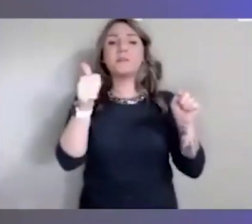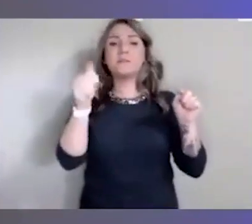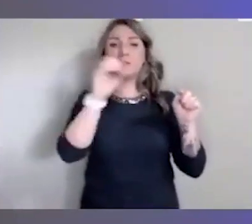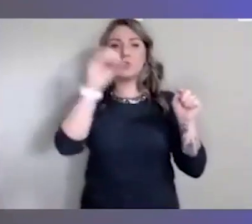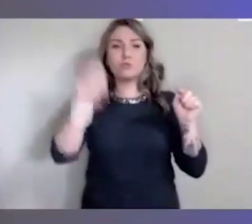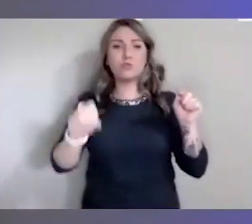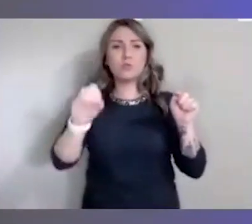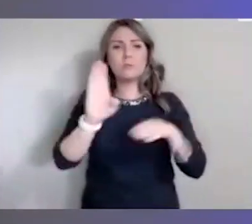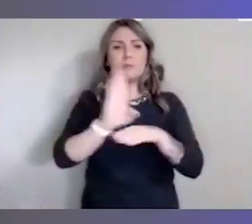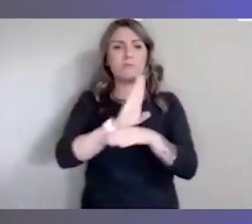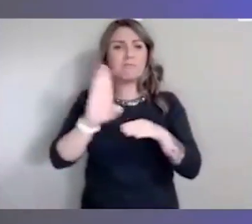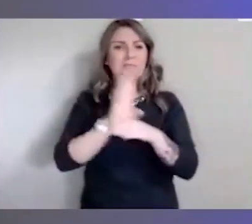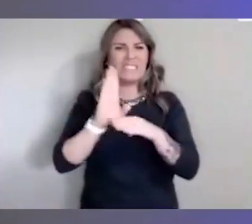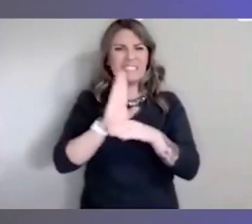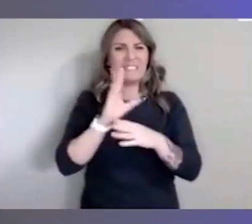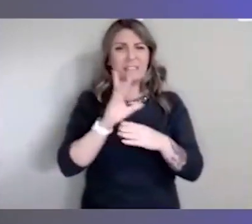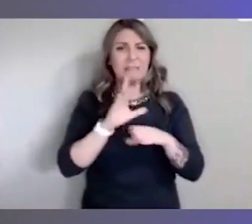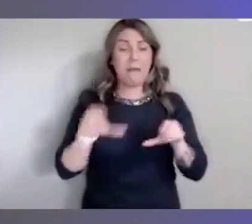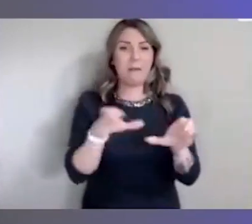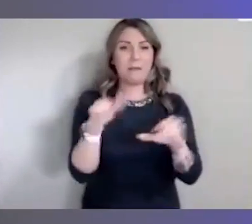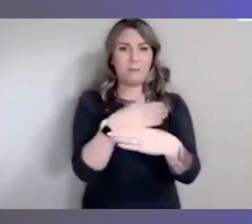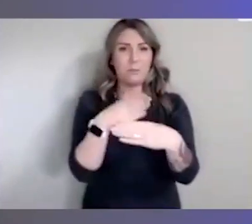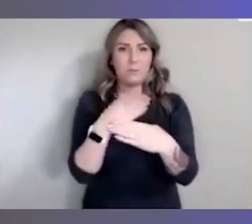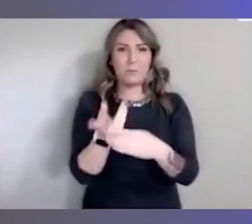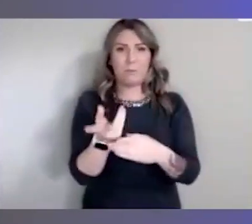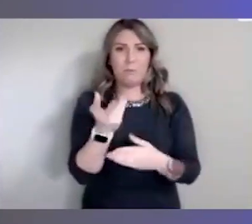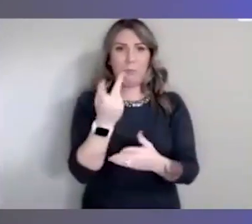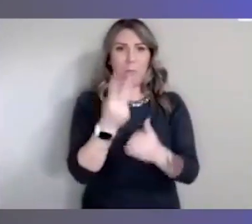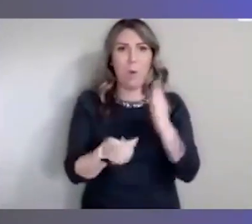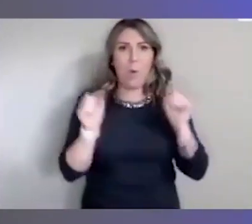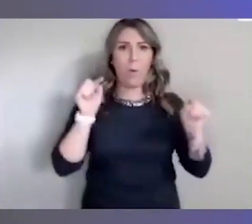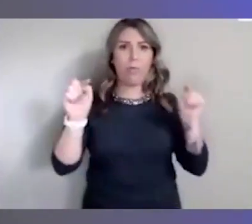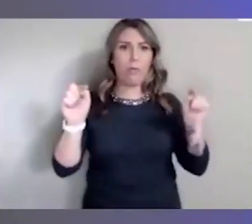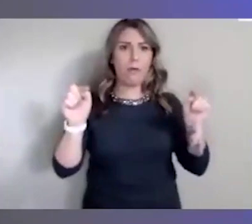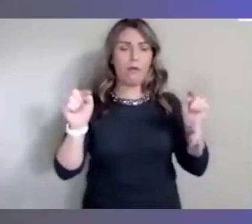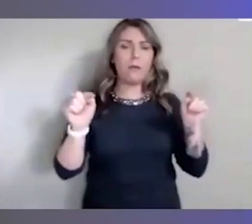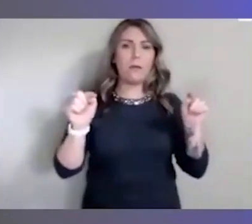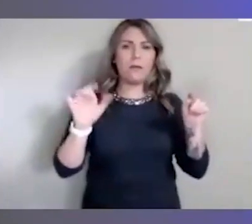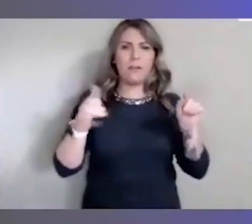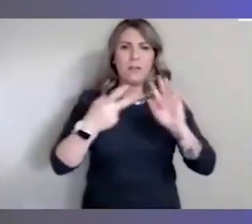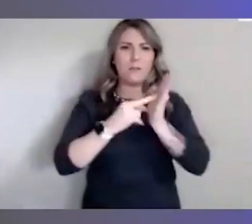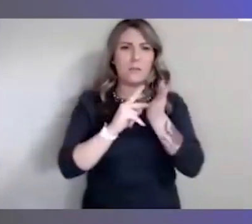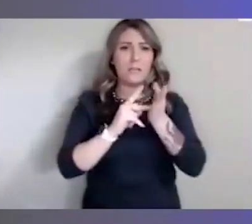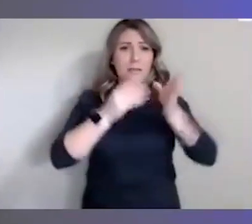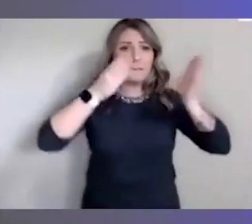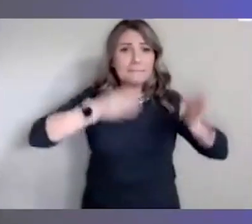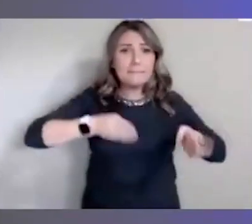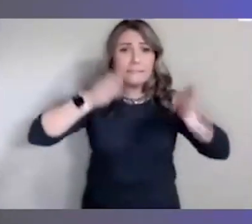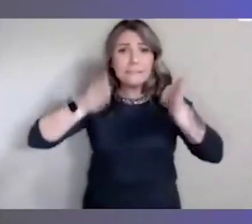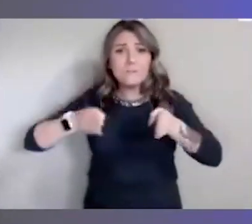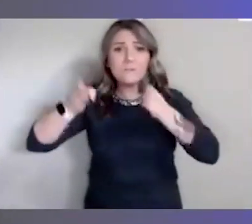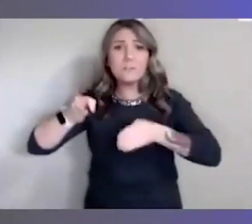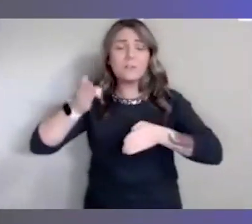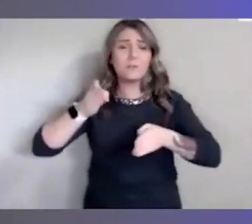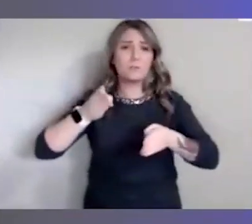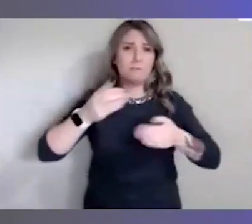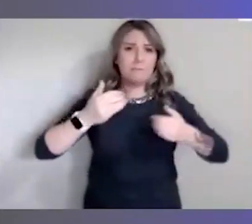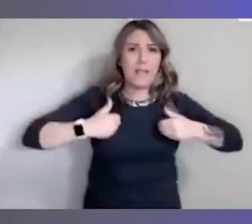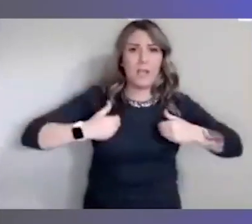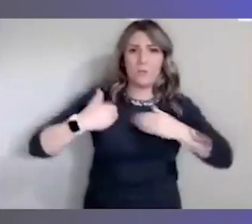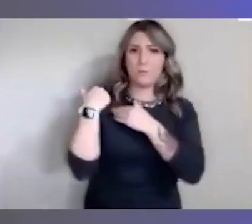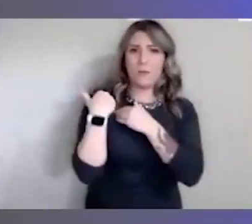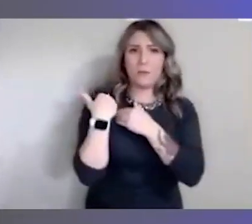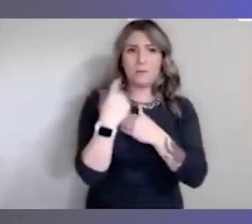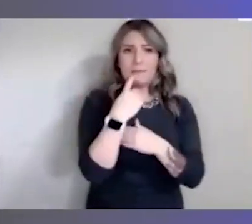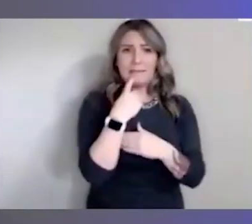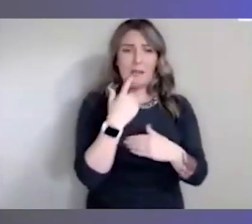between the two, which says to me that individuals were, in fact, taking responsibility and saying, I'm going to restrict